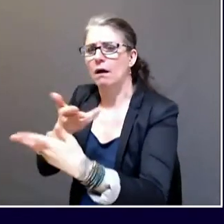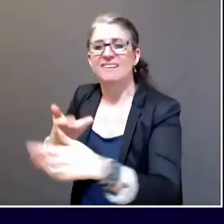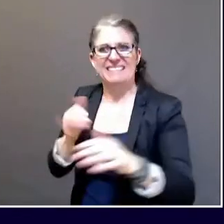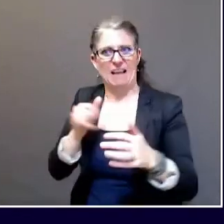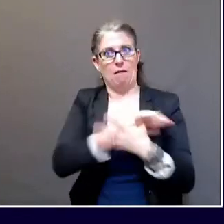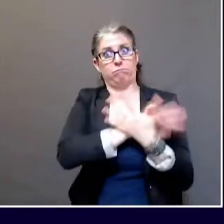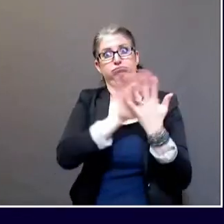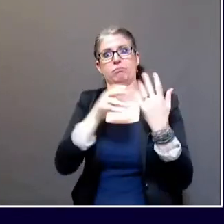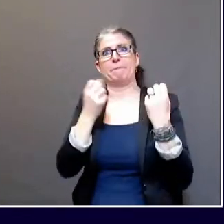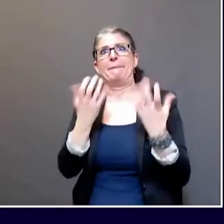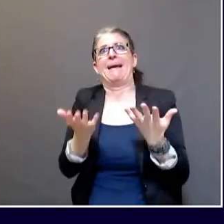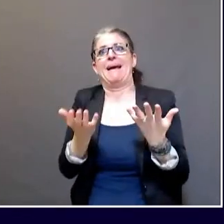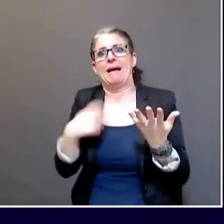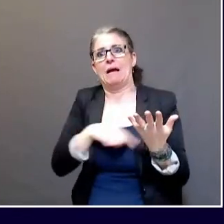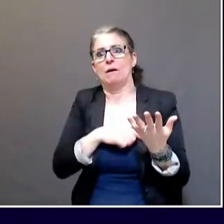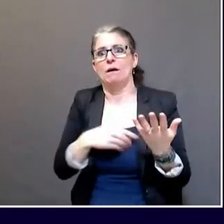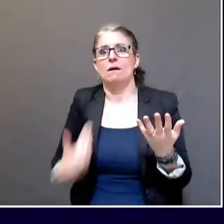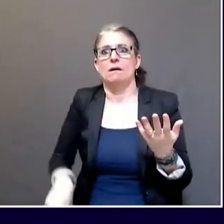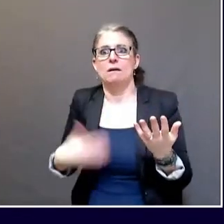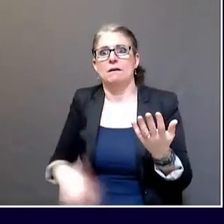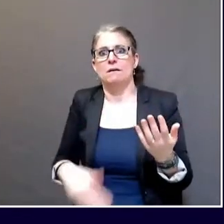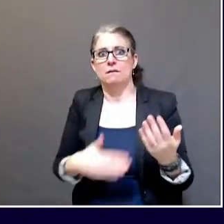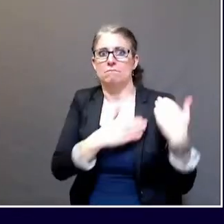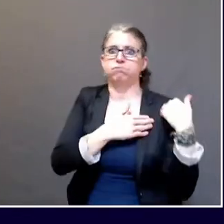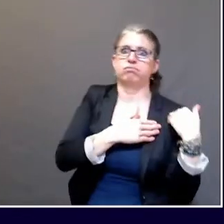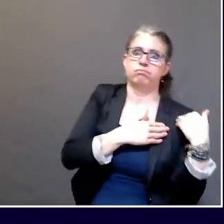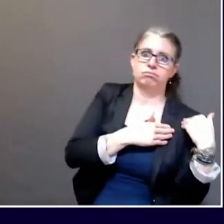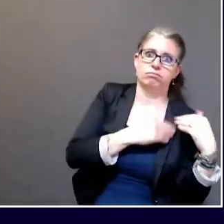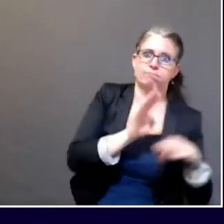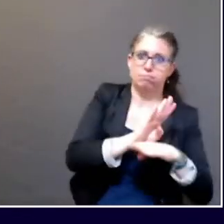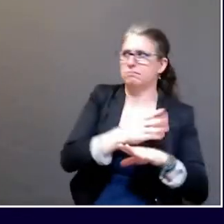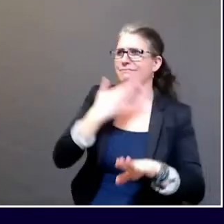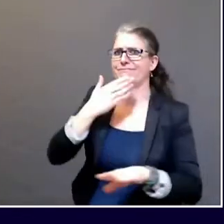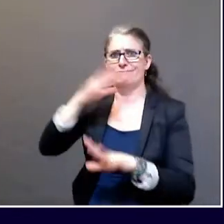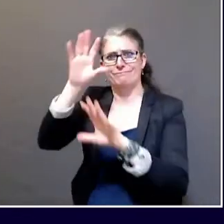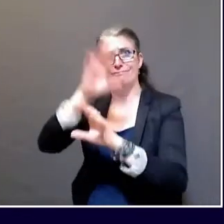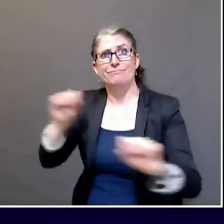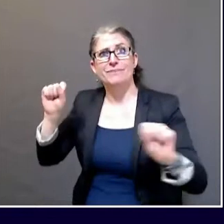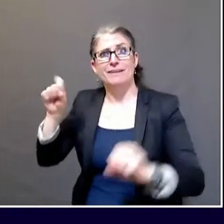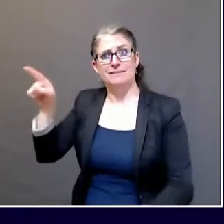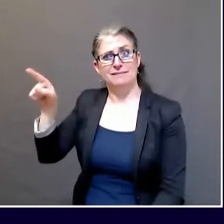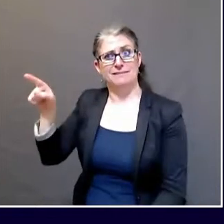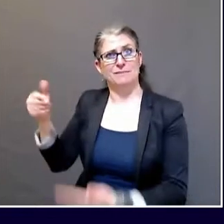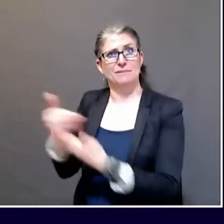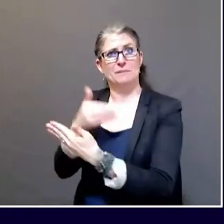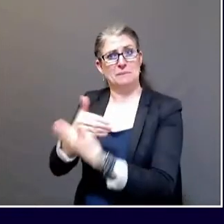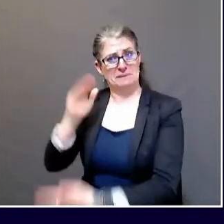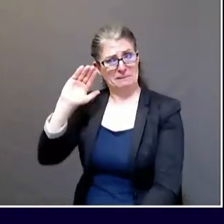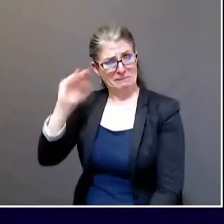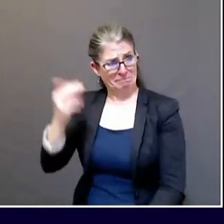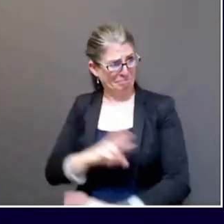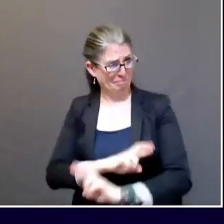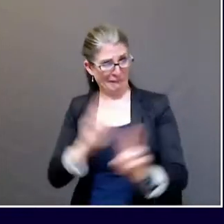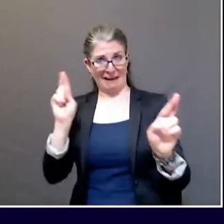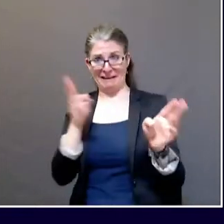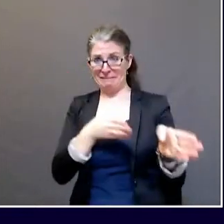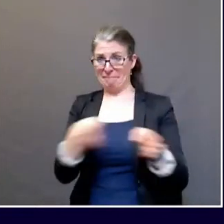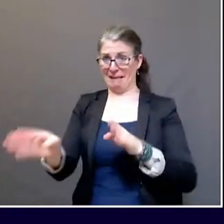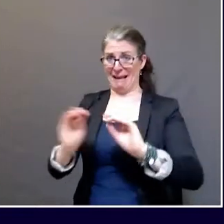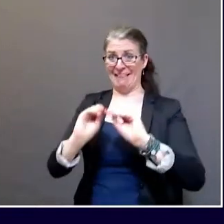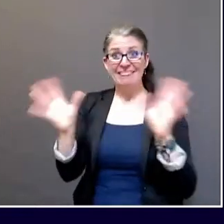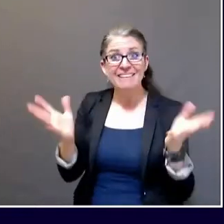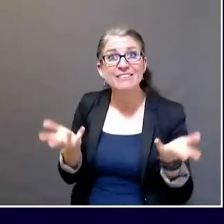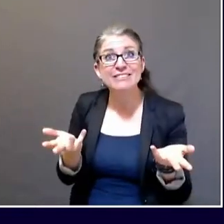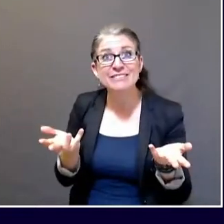we're grateful that the leadership appears to be coming with a plan, with support for states, as well as